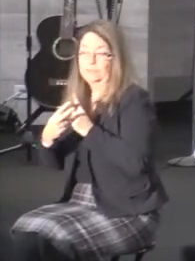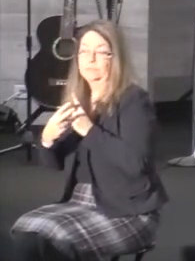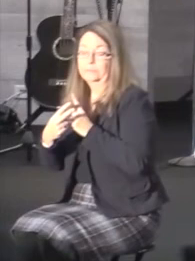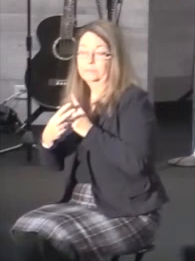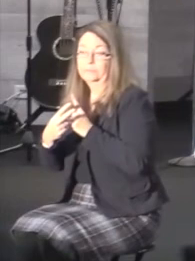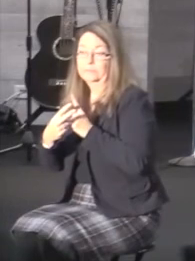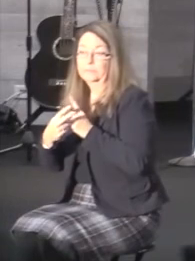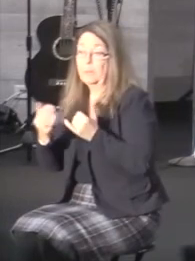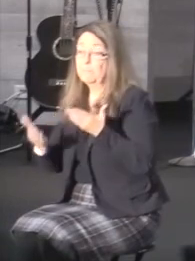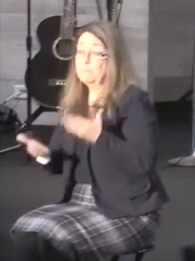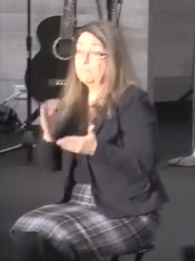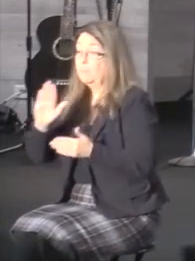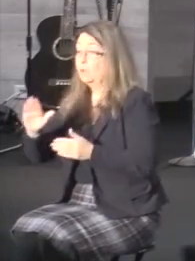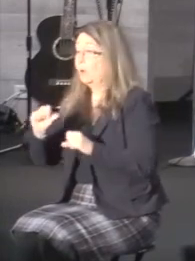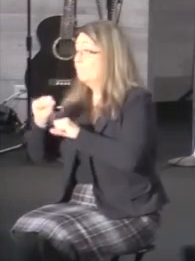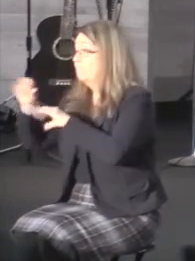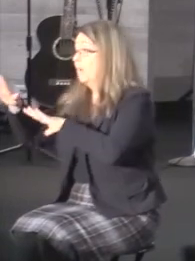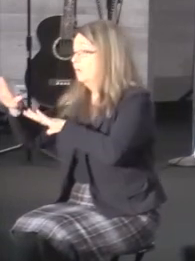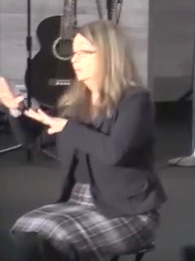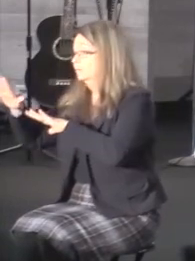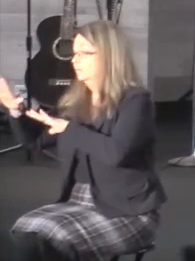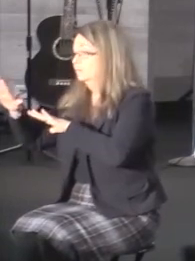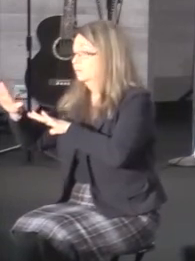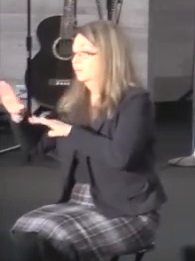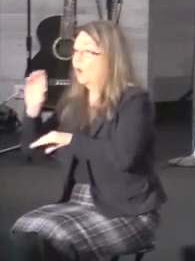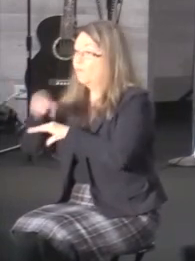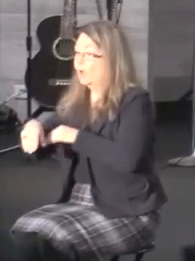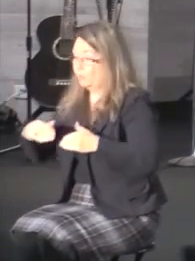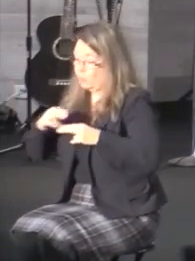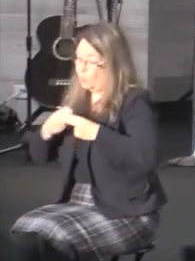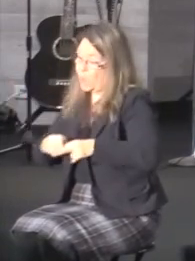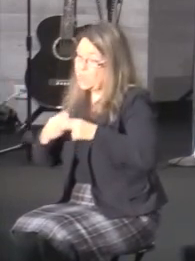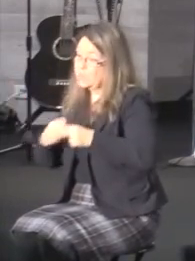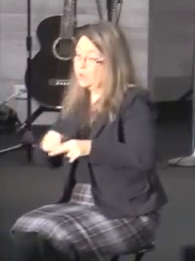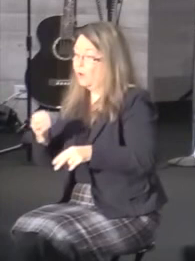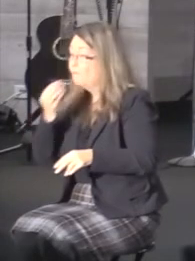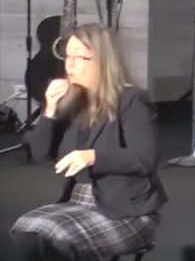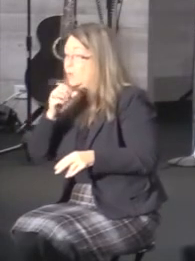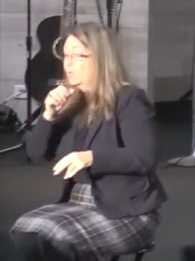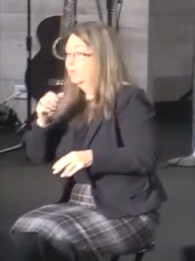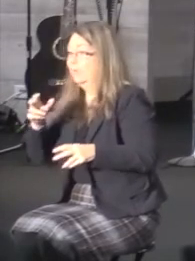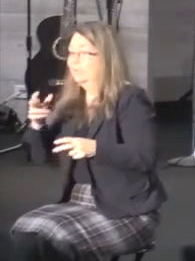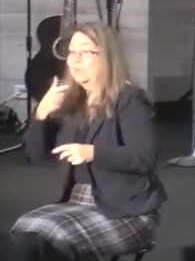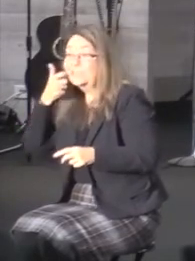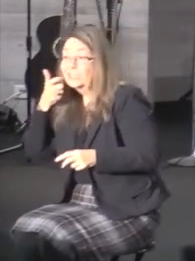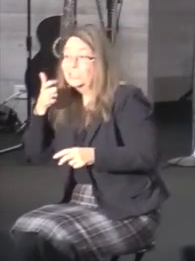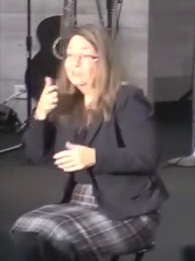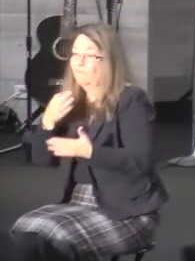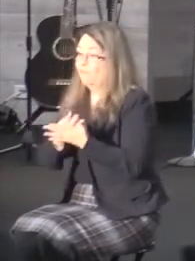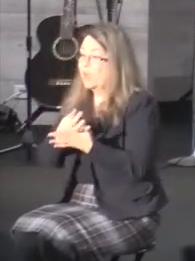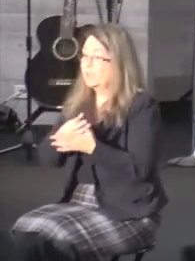maybe your mountain this year is overcoming your weight or your food addiction. Maybe it's dealing with somebody in a relationship. Maybe it's